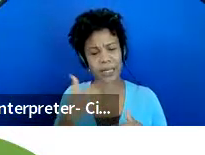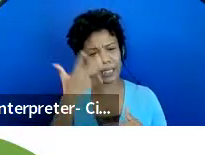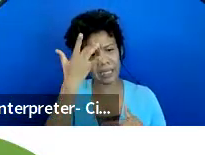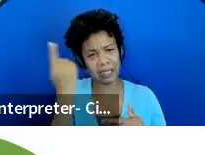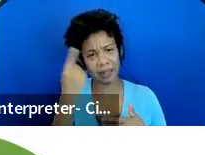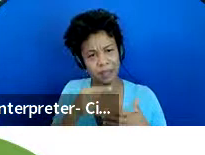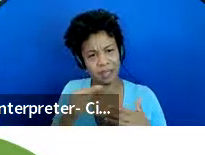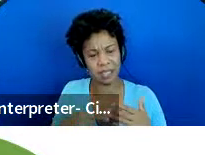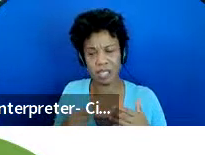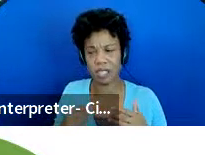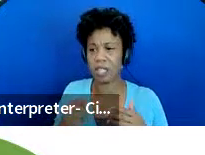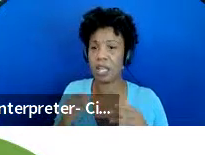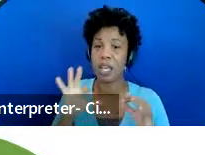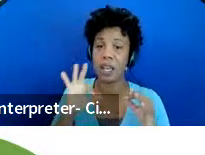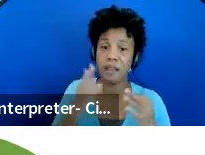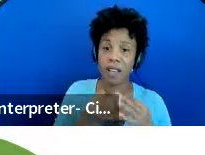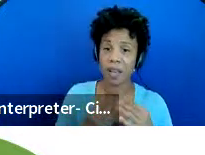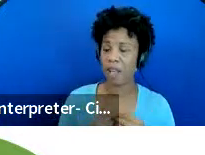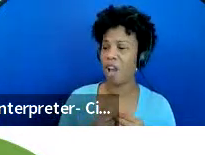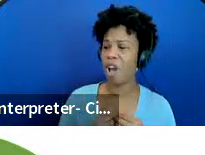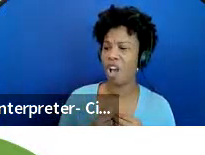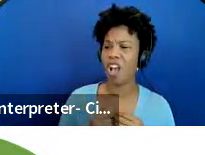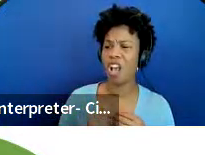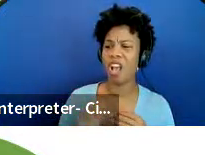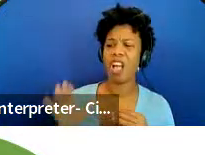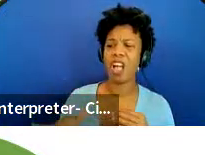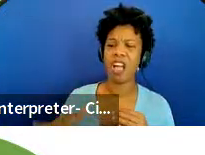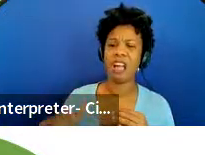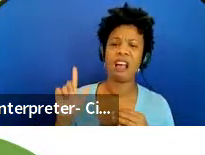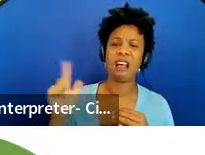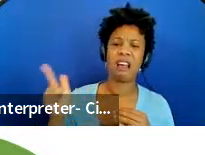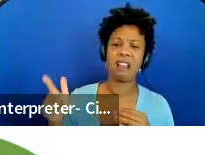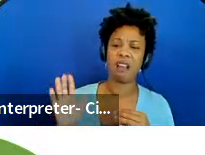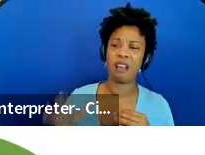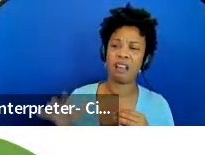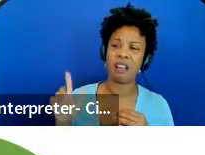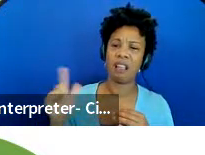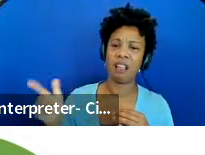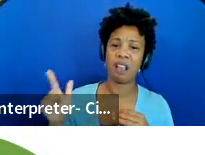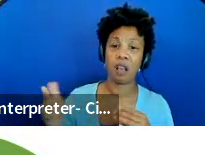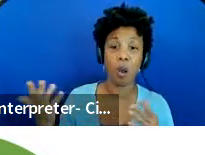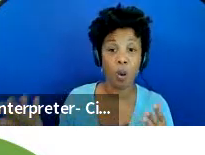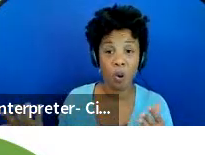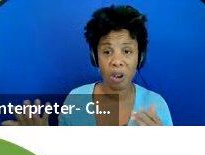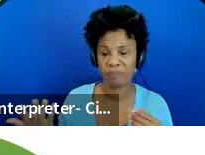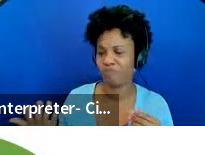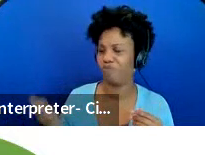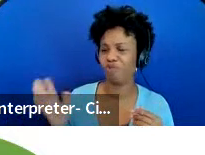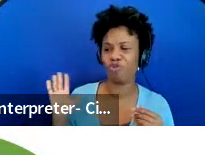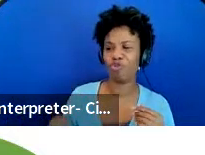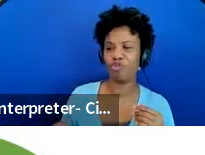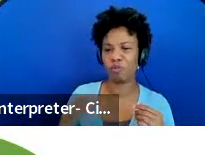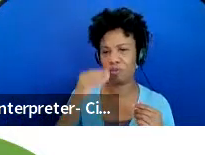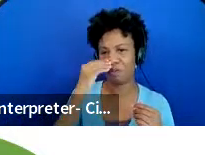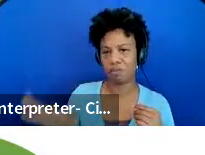what transpired as a result was that the requests to visit healthcare facilities were either ignored totally or